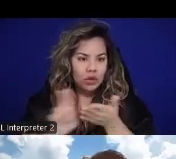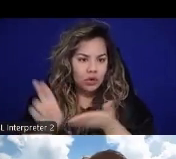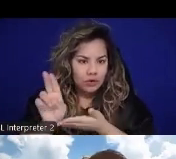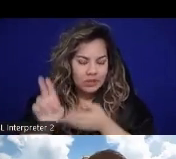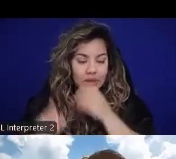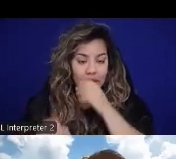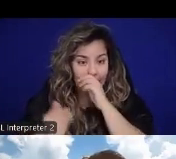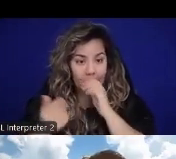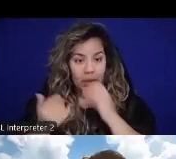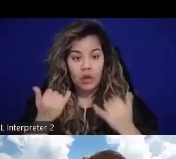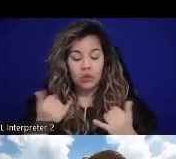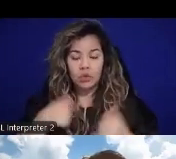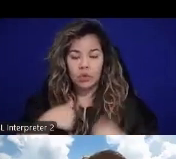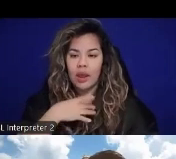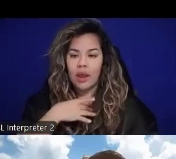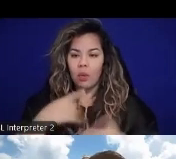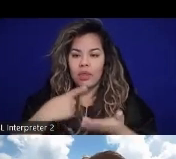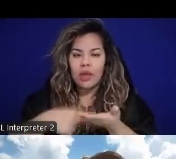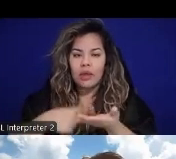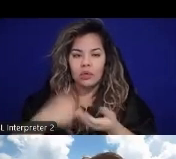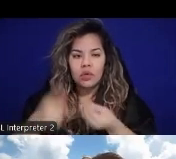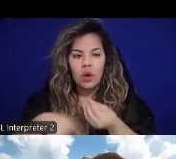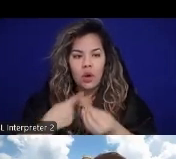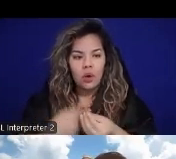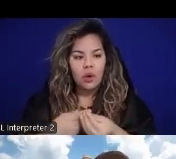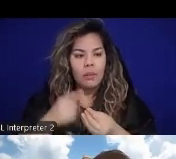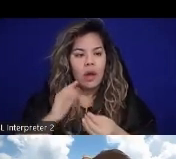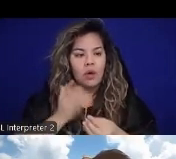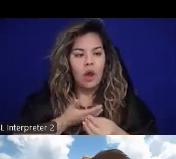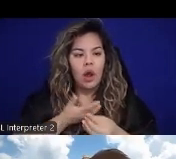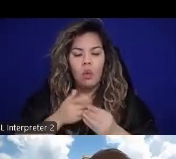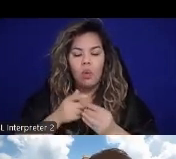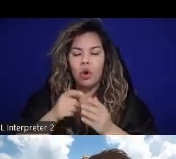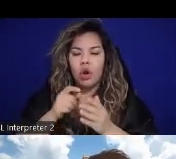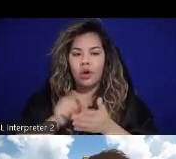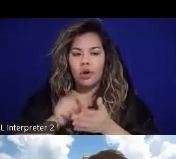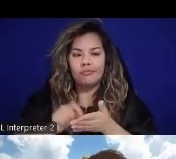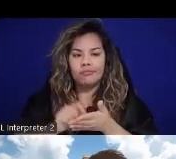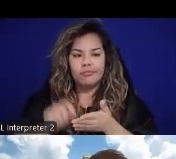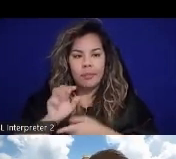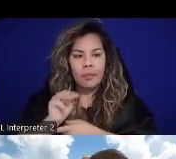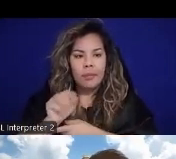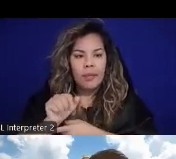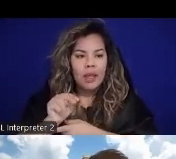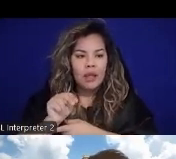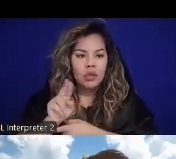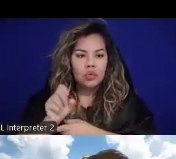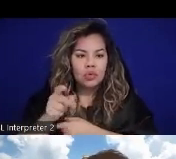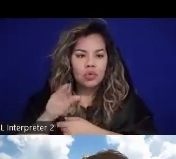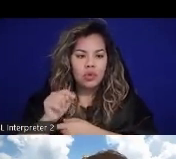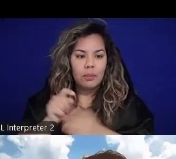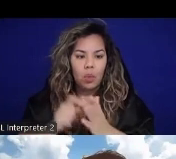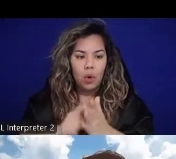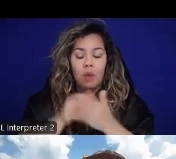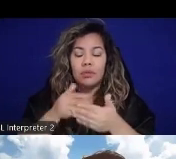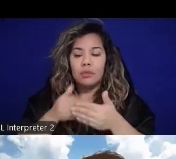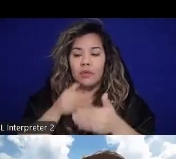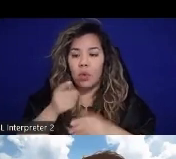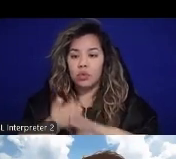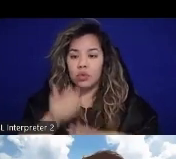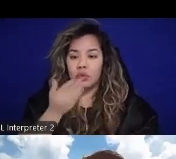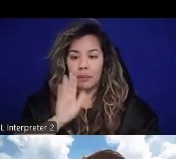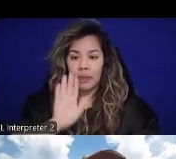Today, I'd like to talk about AERJ's manuscript requirements. Before submitting your manuscript, next page,